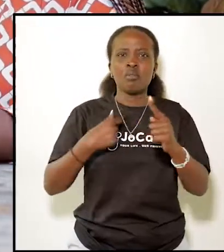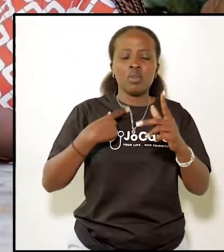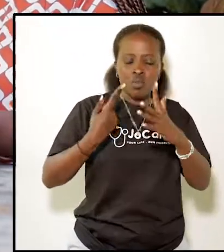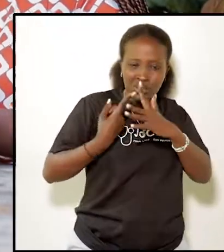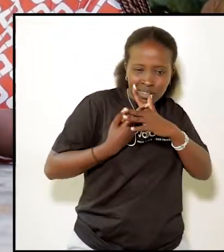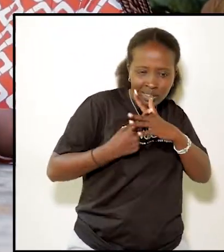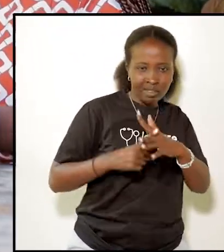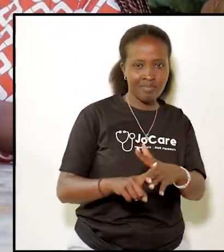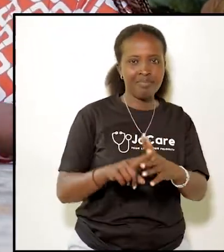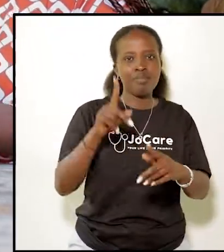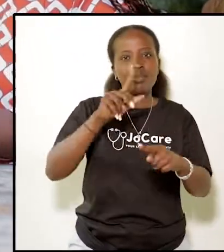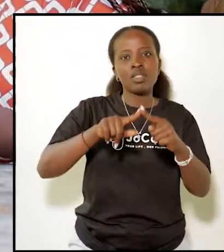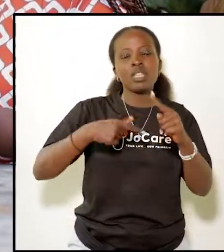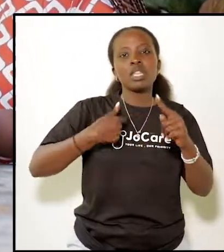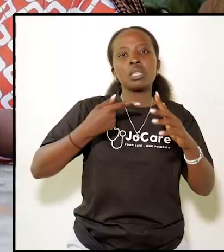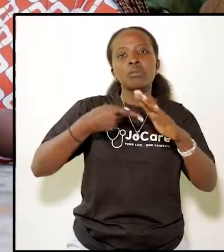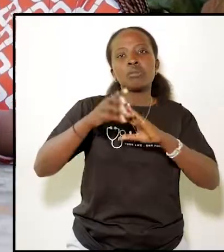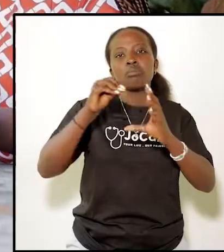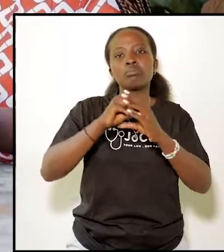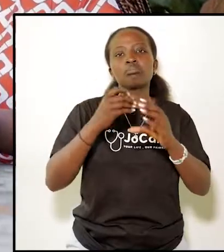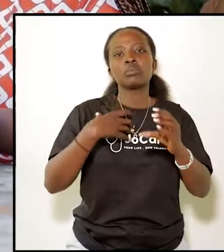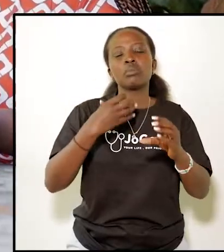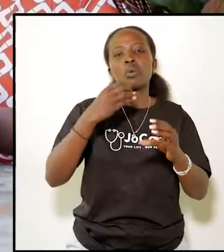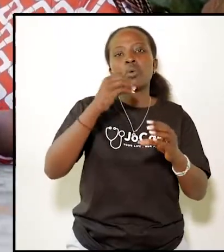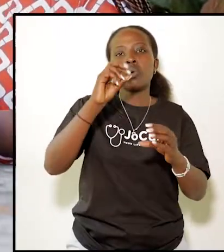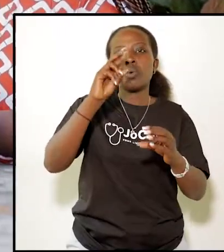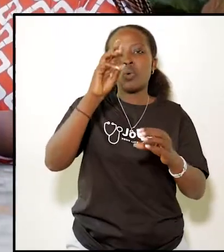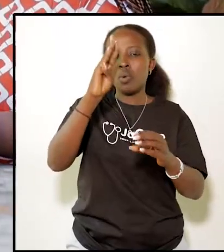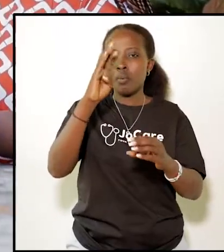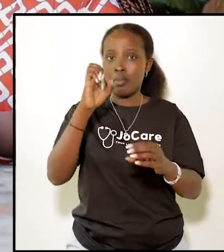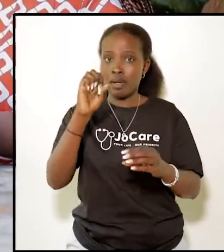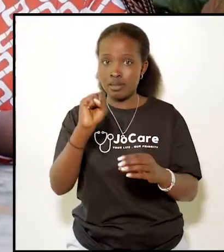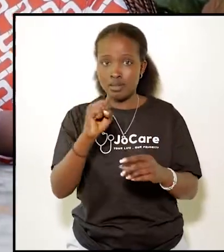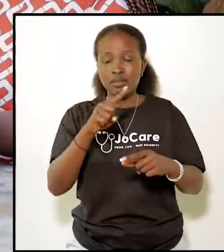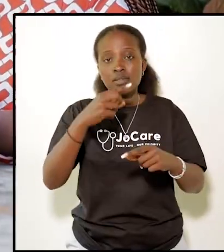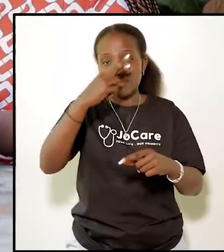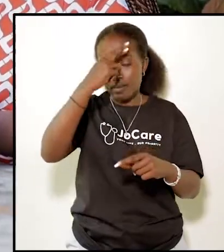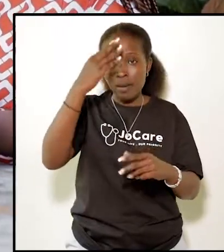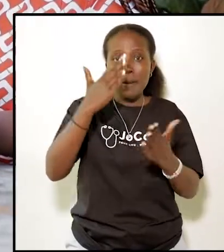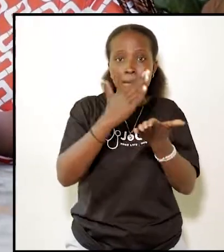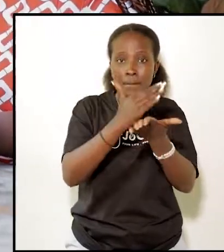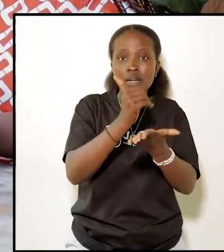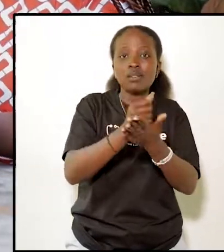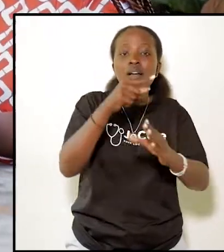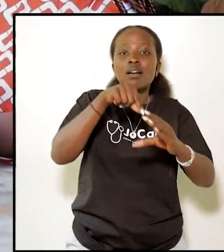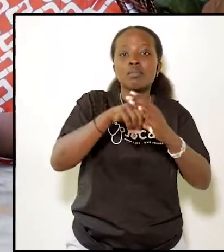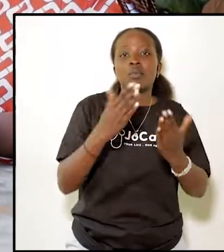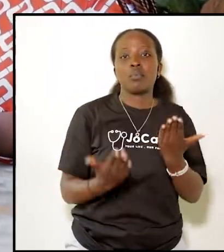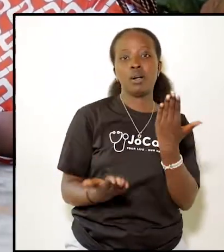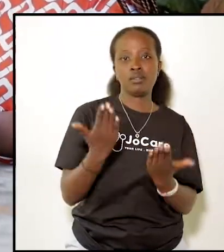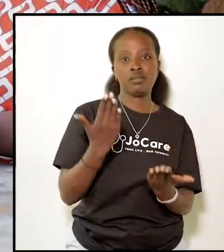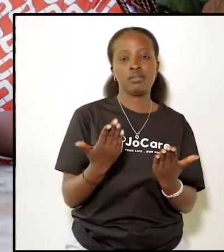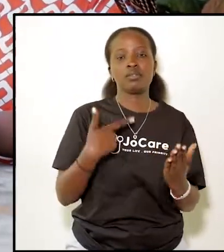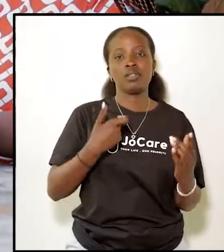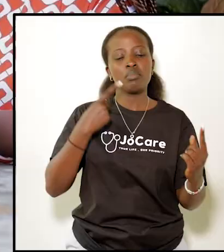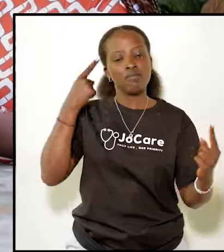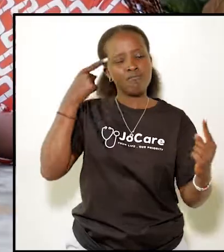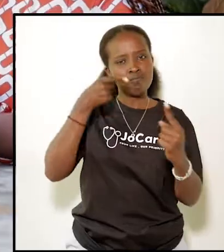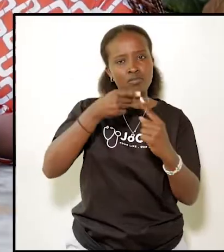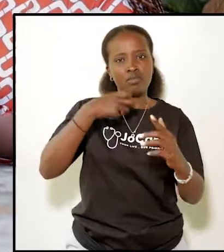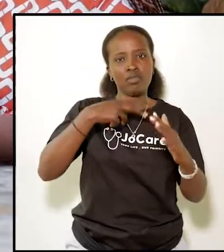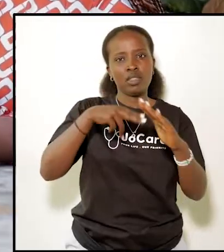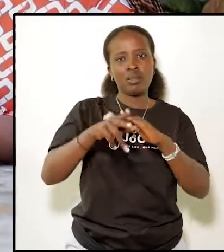They make us fat. And what does fat make us? Obese. And this obese may cause the hormonal imbalance, which will